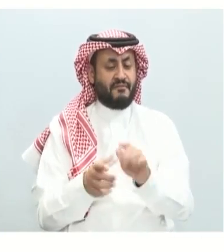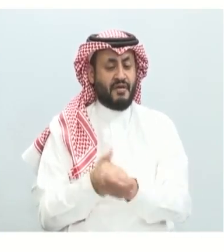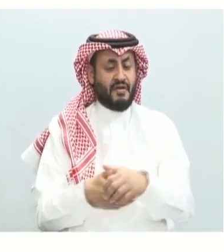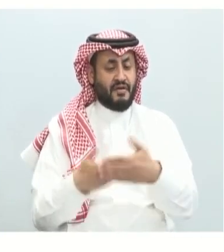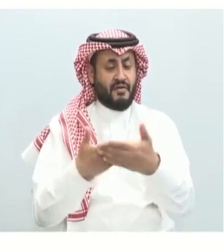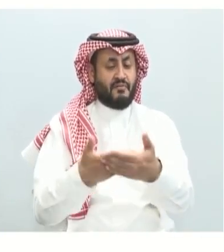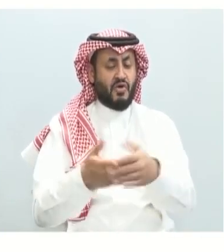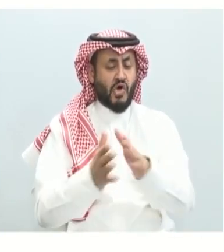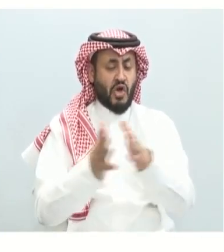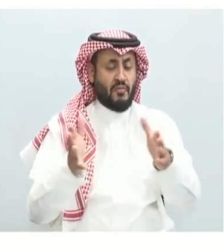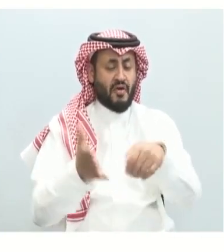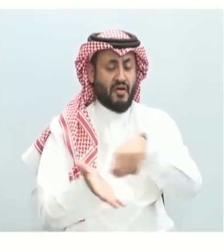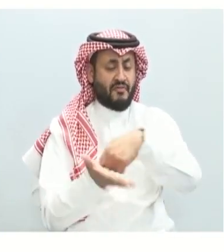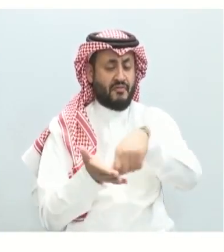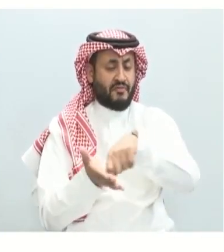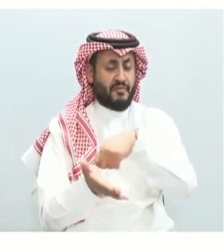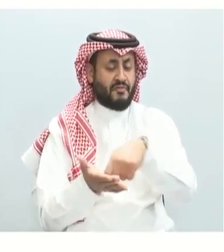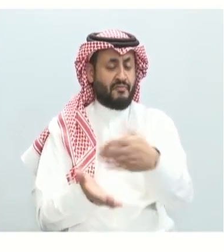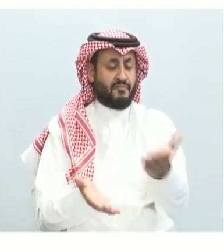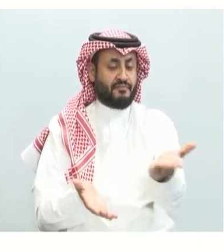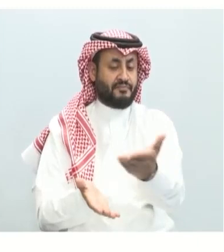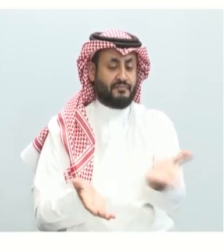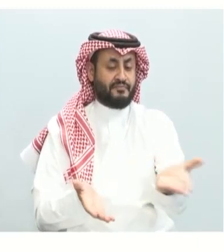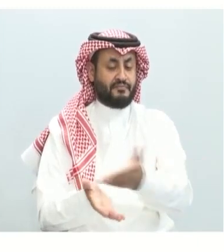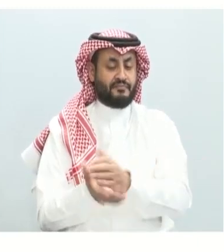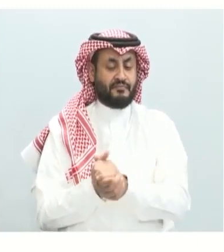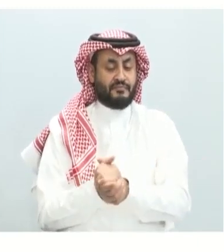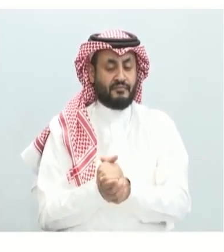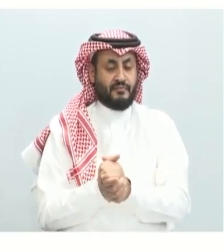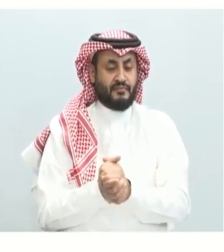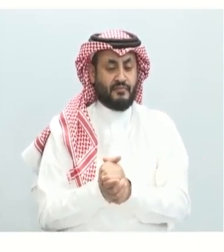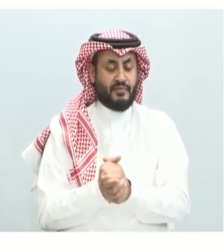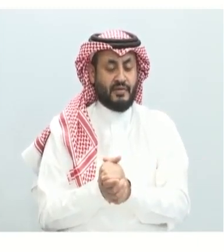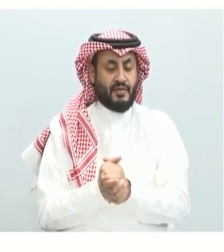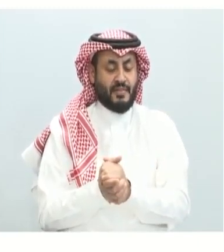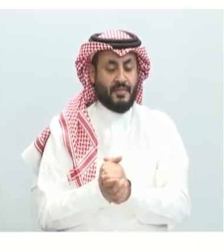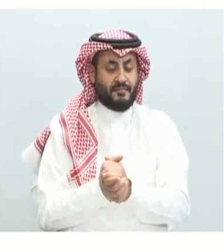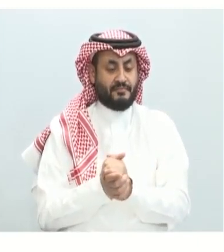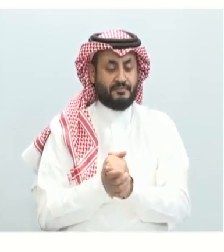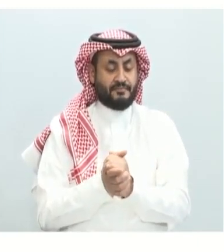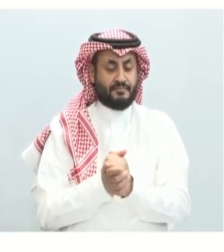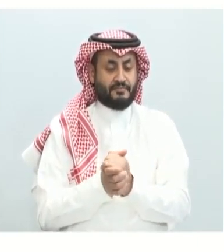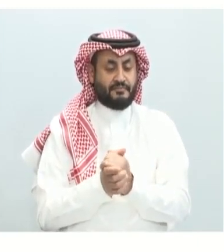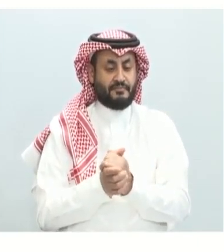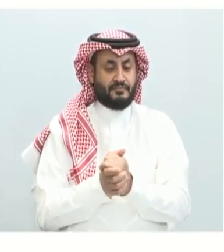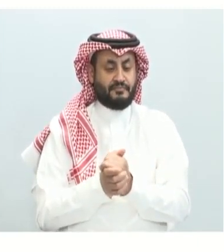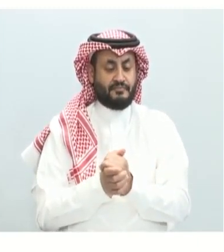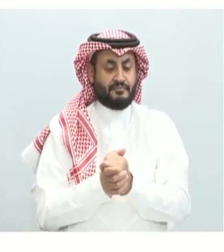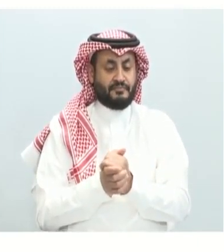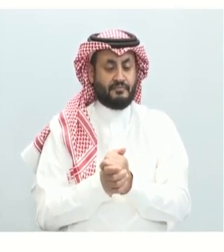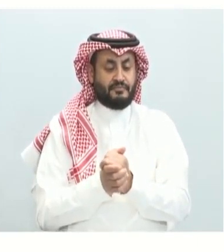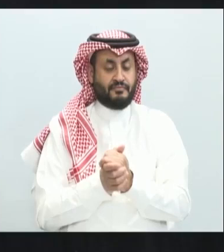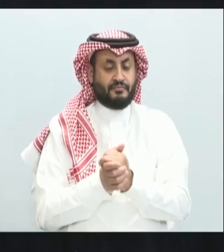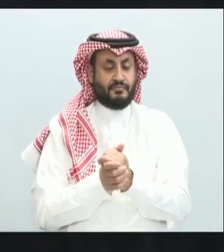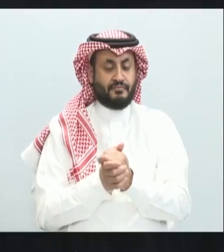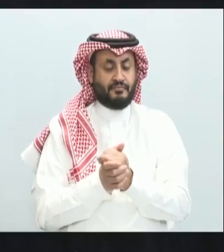a huge bottle of glue. My friend gave me a huge bottle of glue.